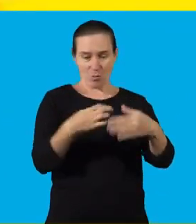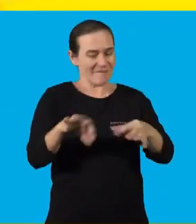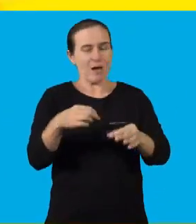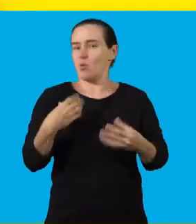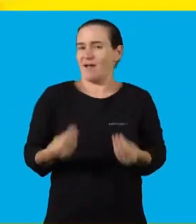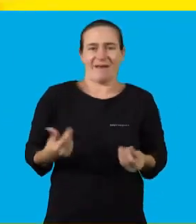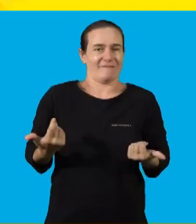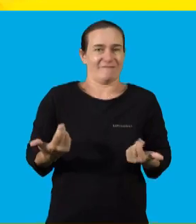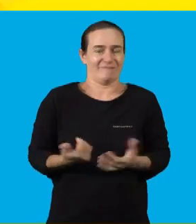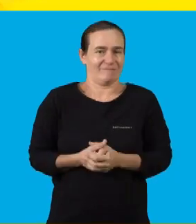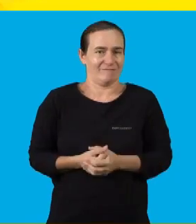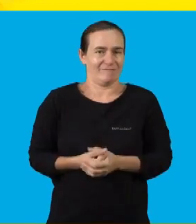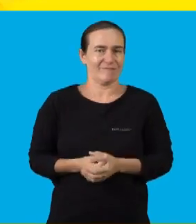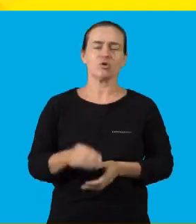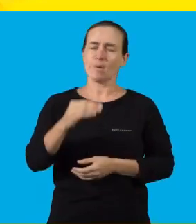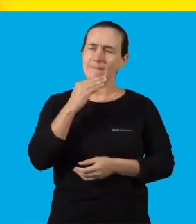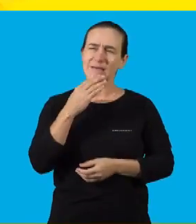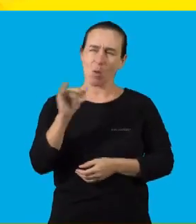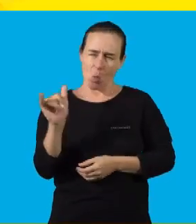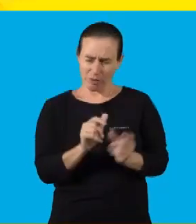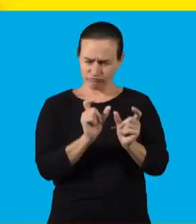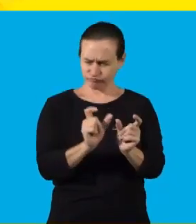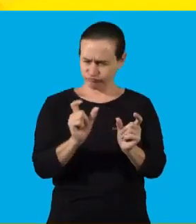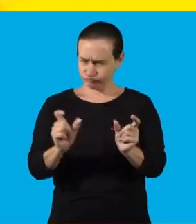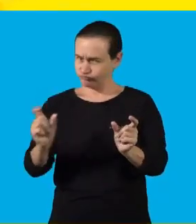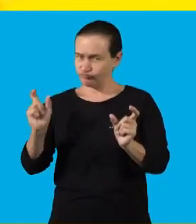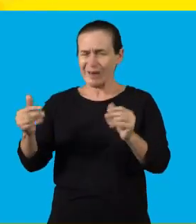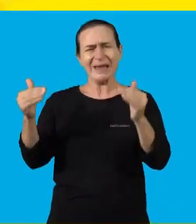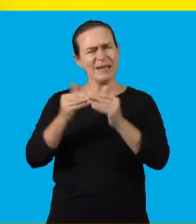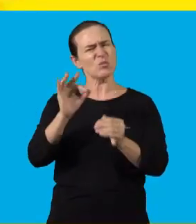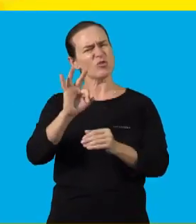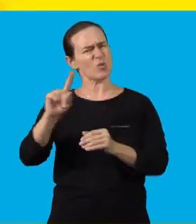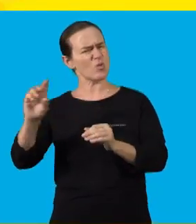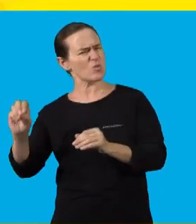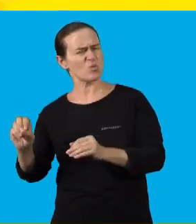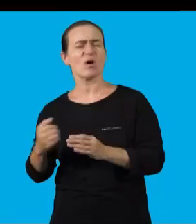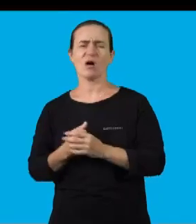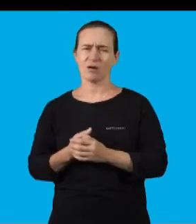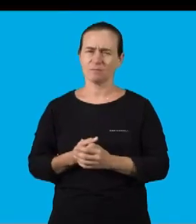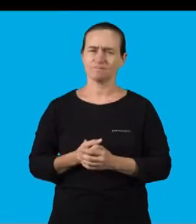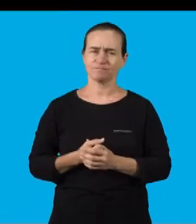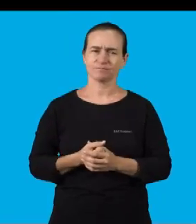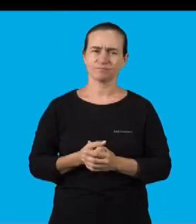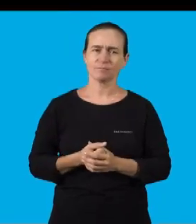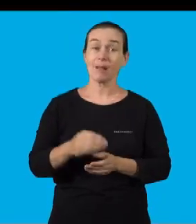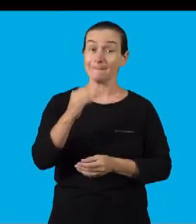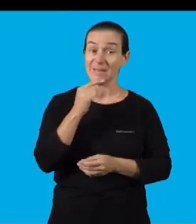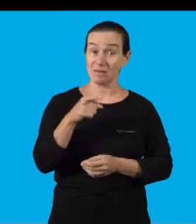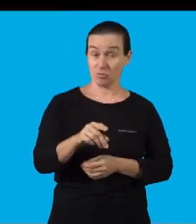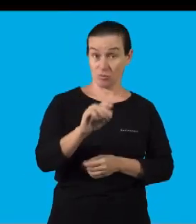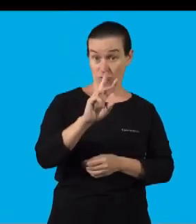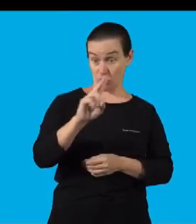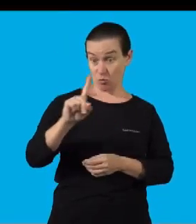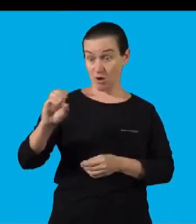going to calculate. So when we are asked which term of the sequence is equals to 310, then we know that that 310